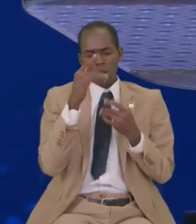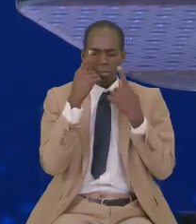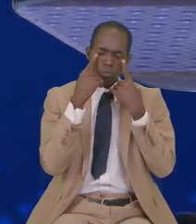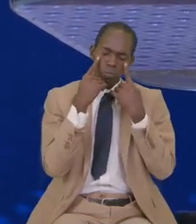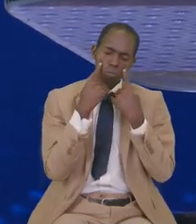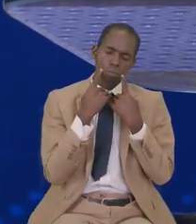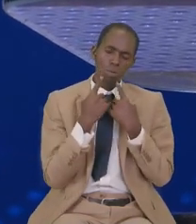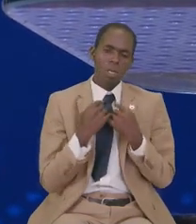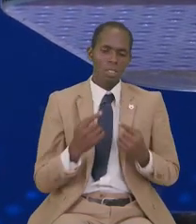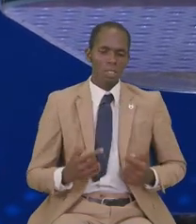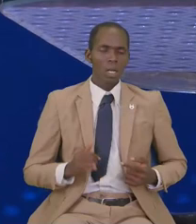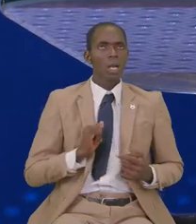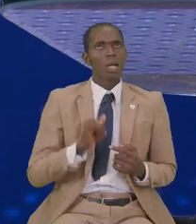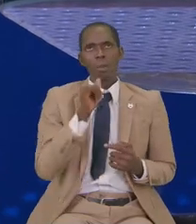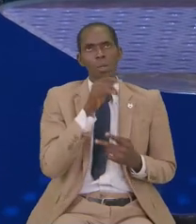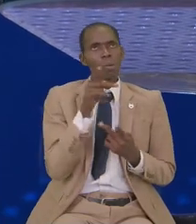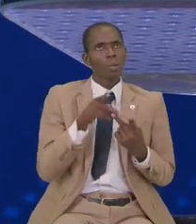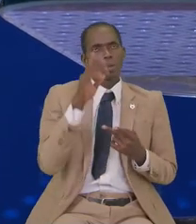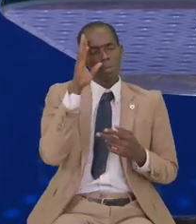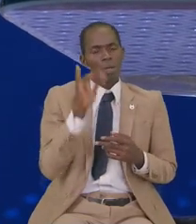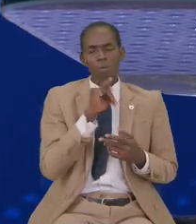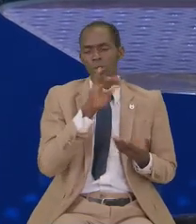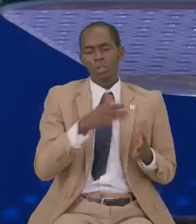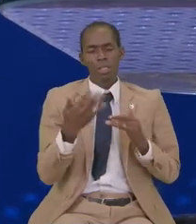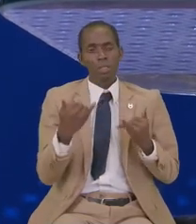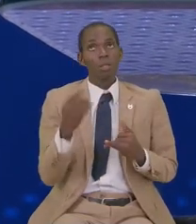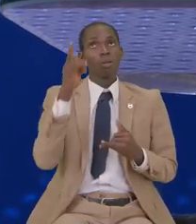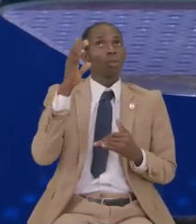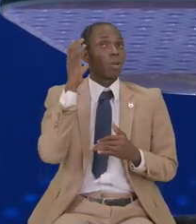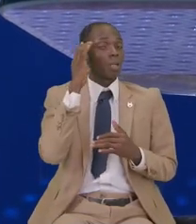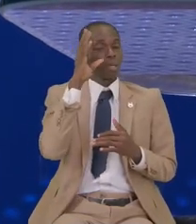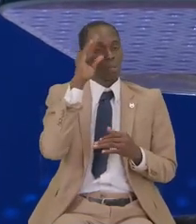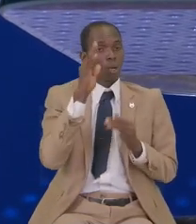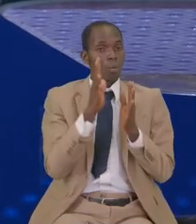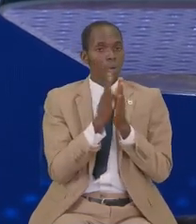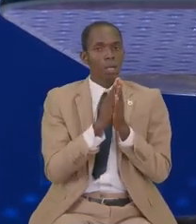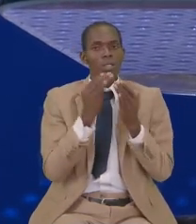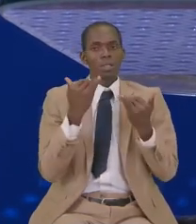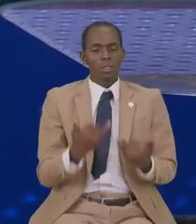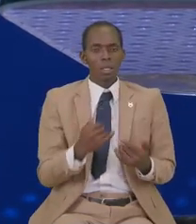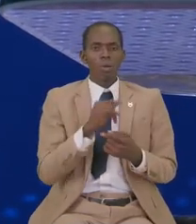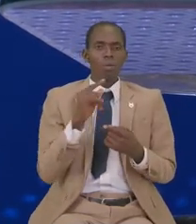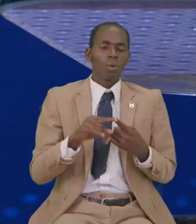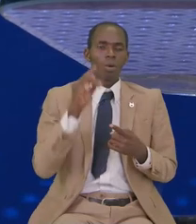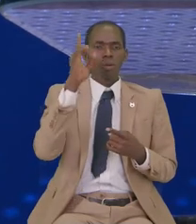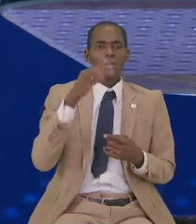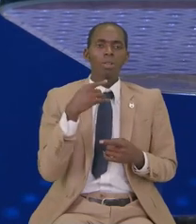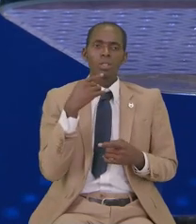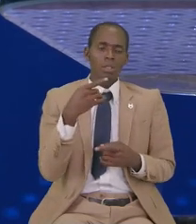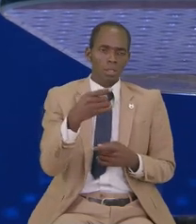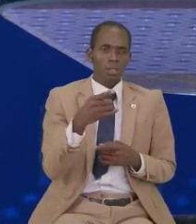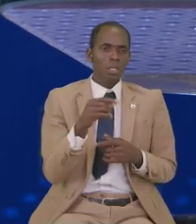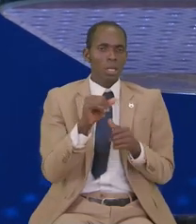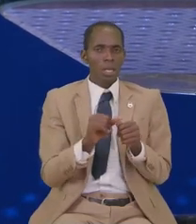lived a perfect life, I will not die now. And God answered his prayer. What did he say when God told him, everything